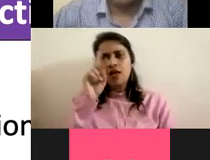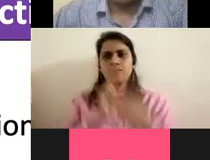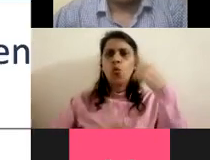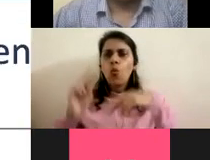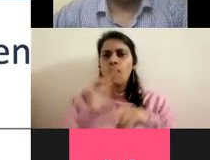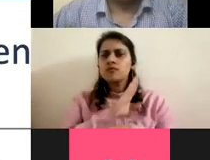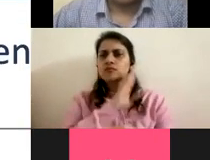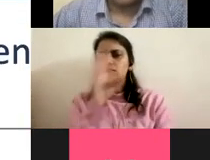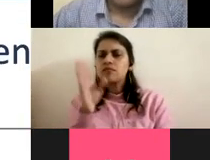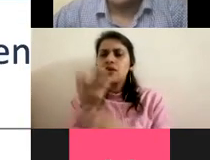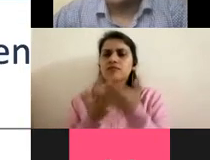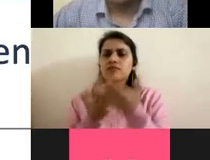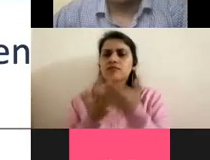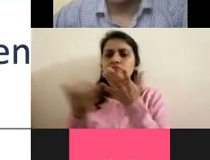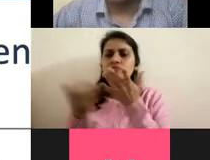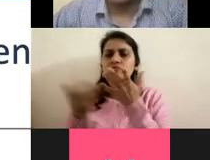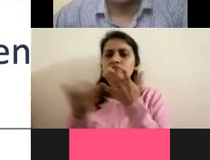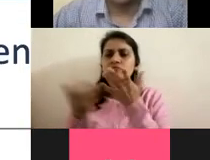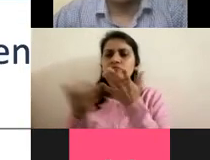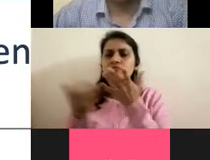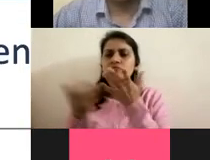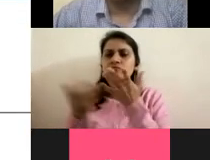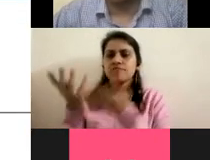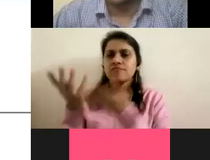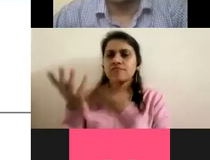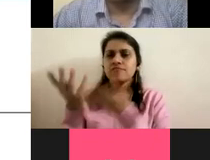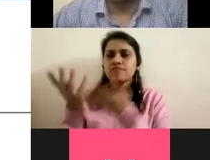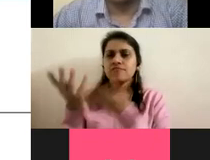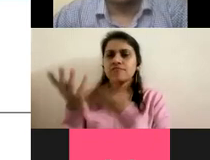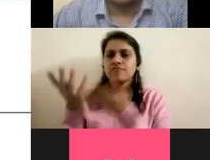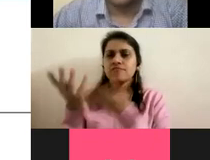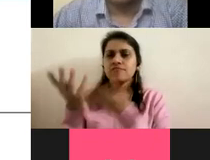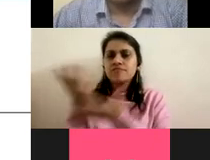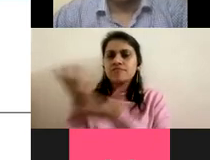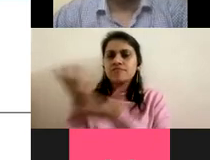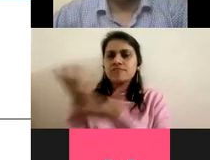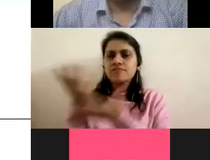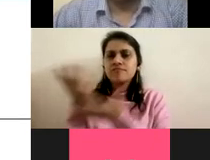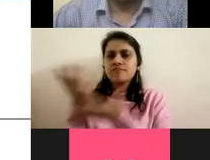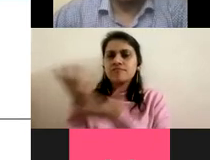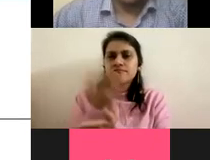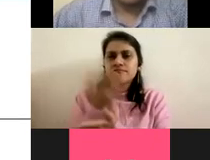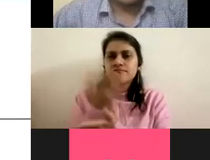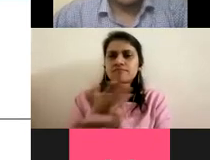of practices we'll talk about this all of this little bit in detail tomorrow because we have a skill